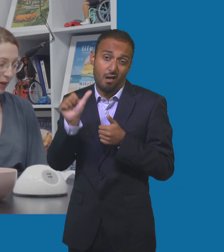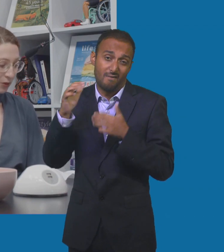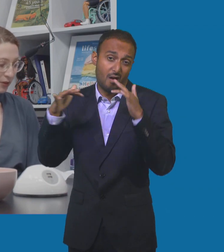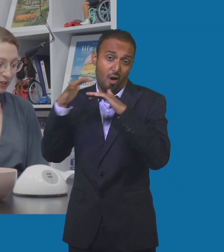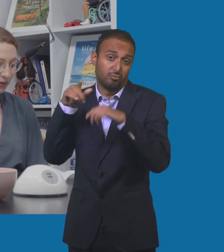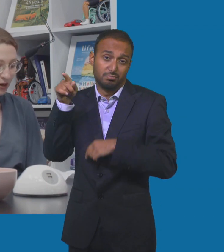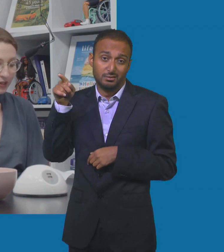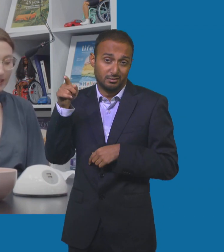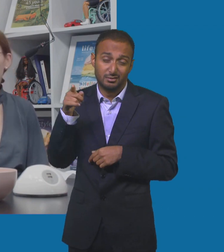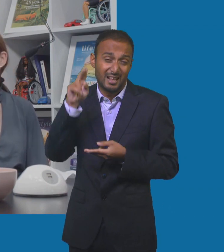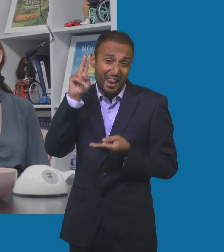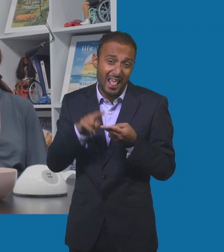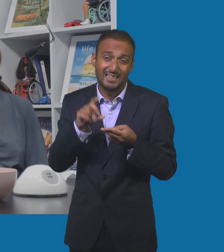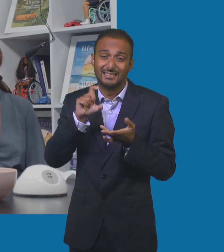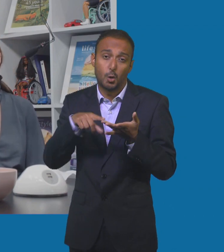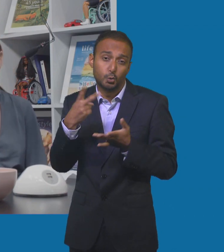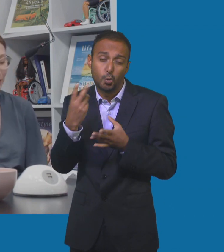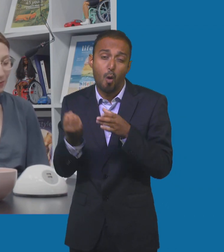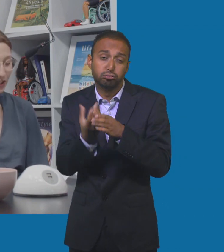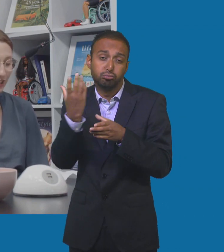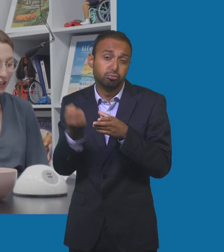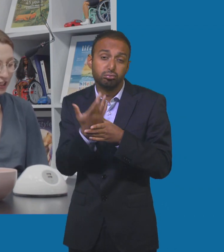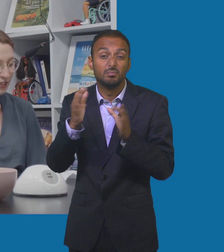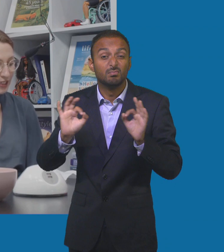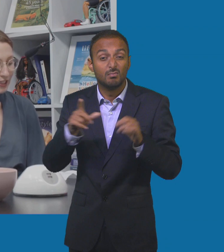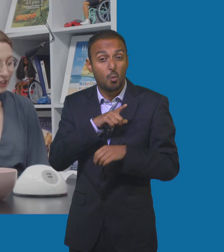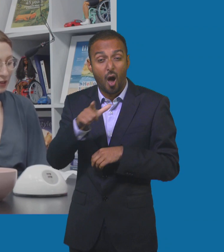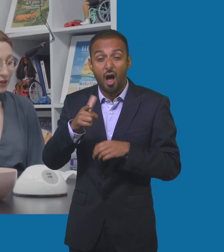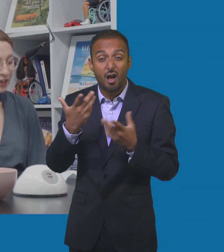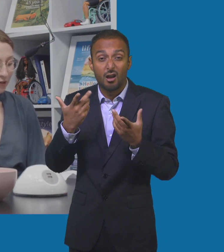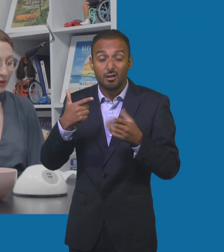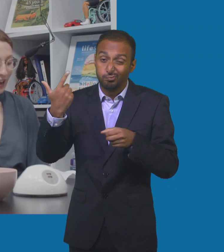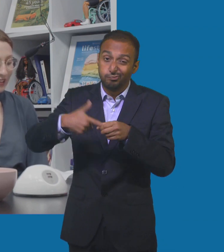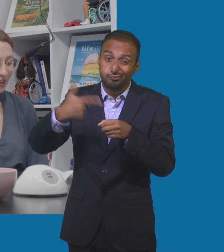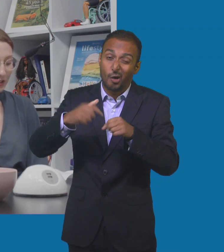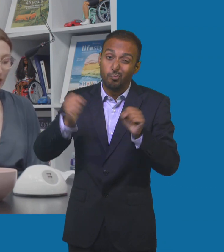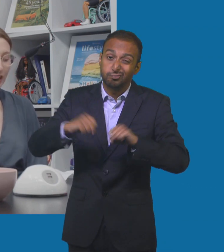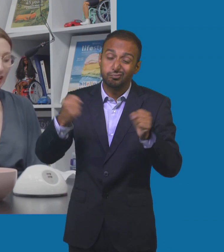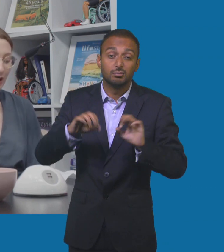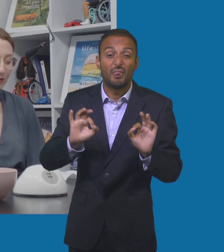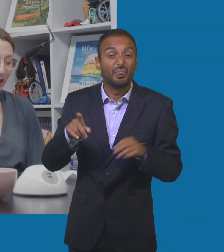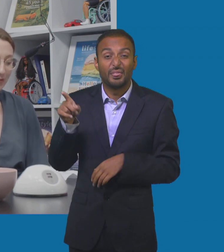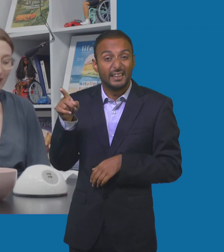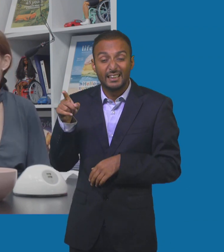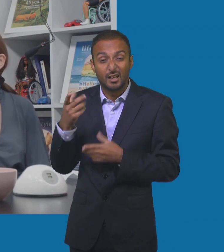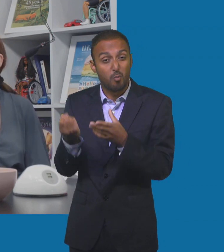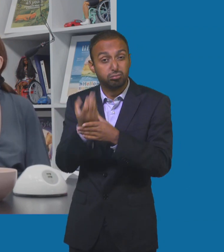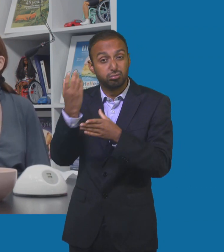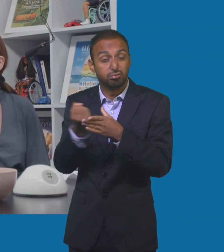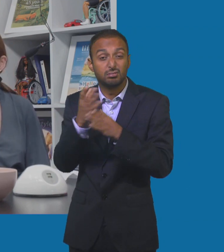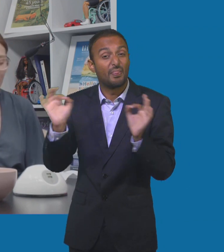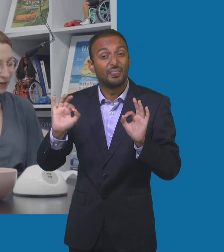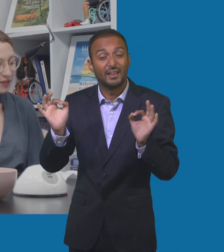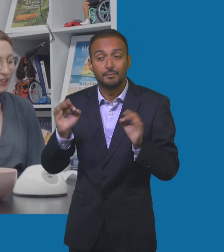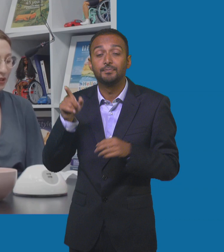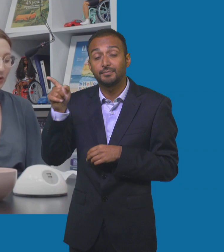air pollutants than petrol or diesel cars because they don't have an internal combustion engine. The UK government has set the target of us becoming